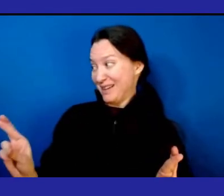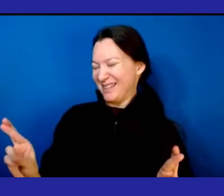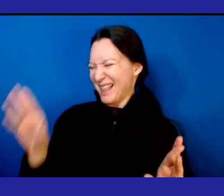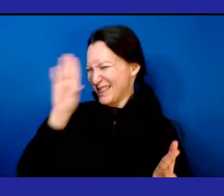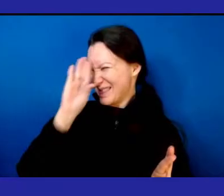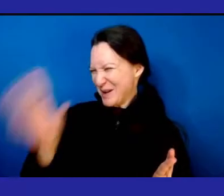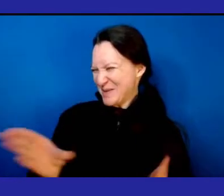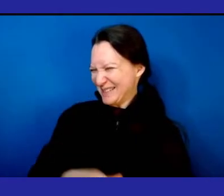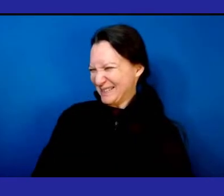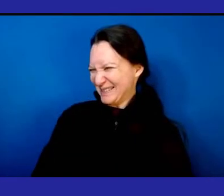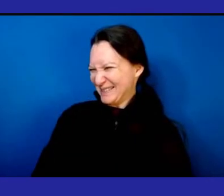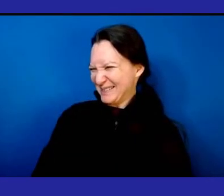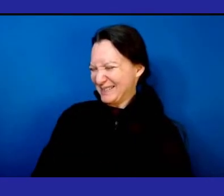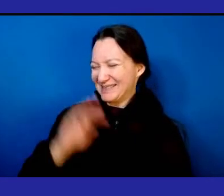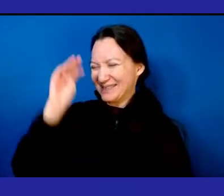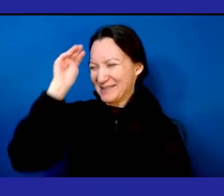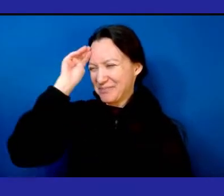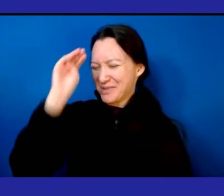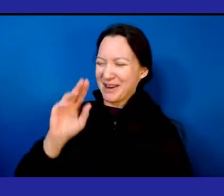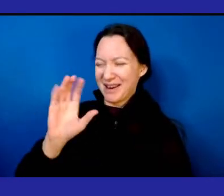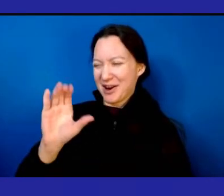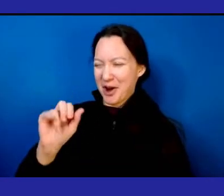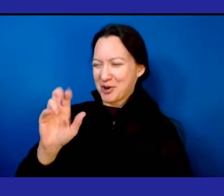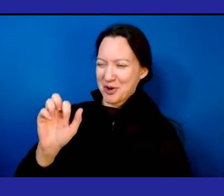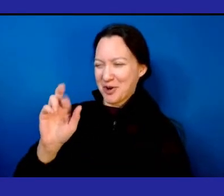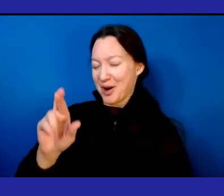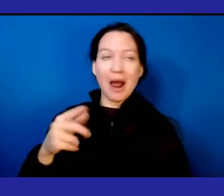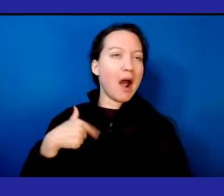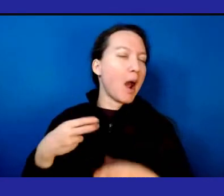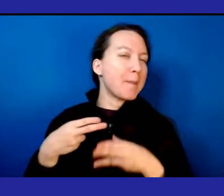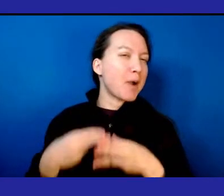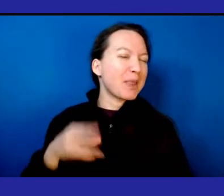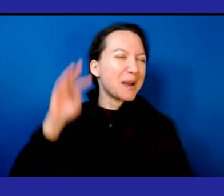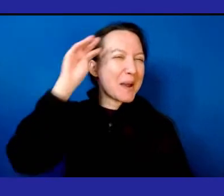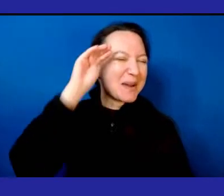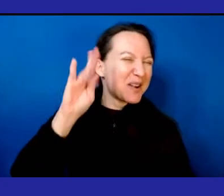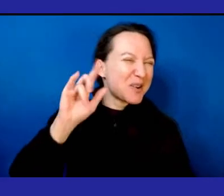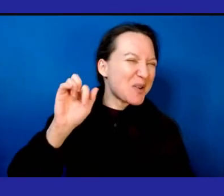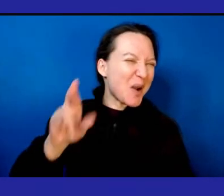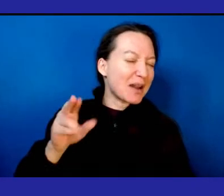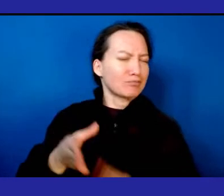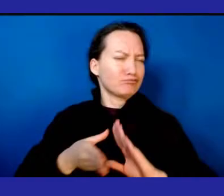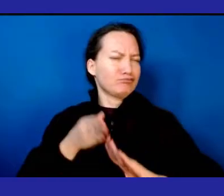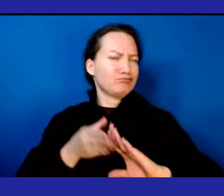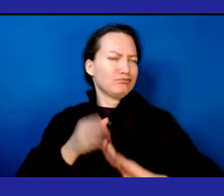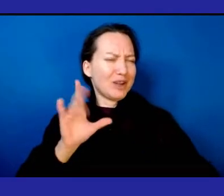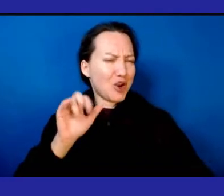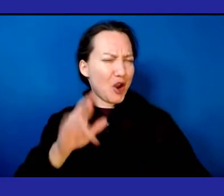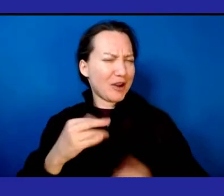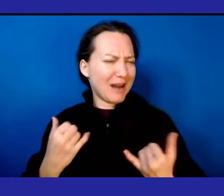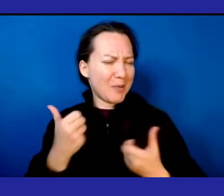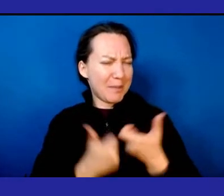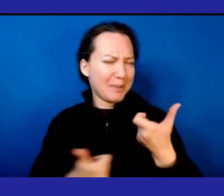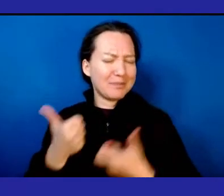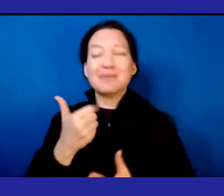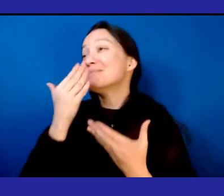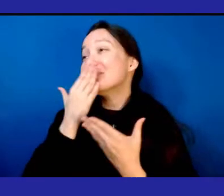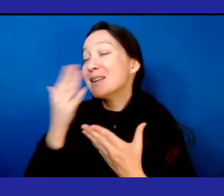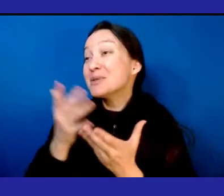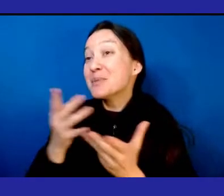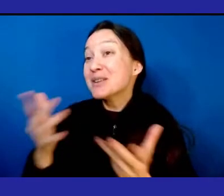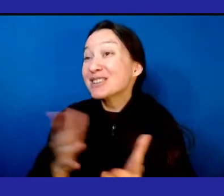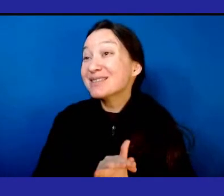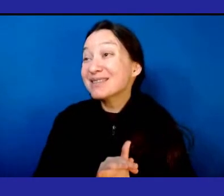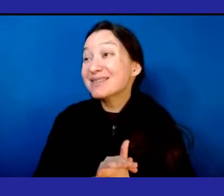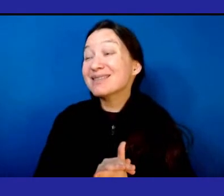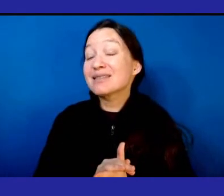Hello, Mr. Carter. I call him Mr. Carter because he runs Carter now. Thank you so much. I